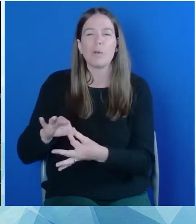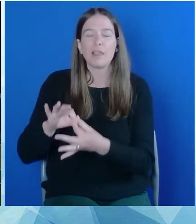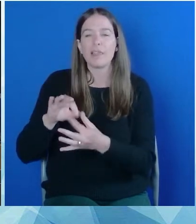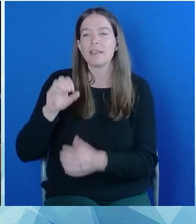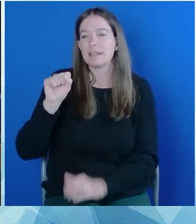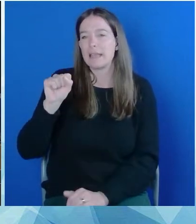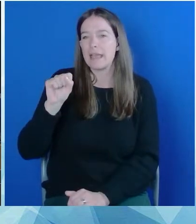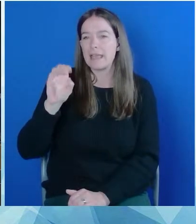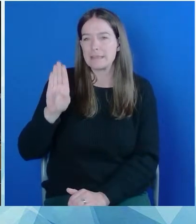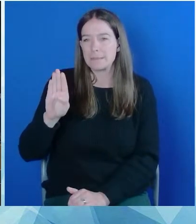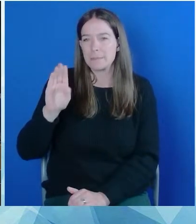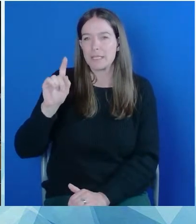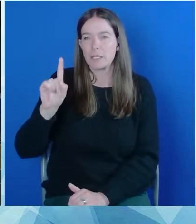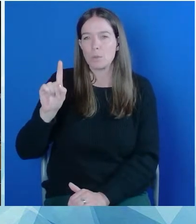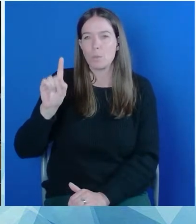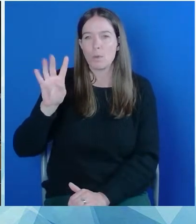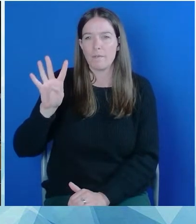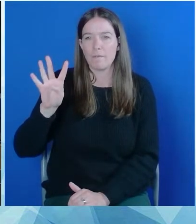Sorry.